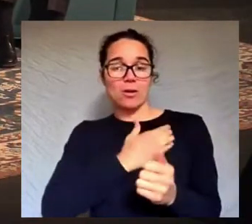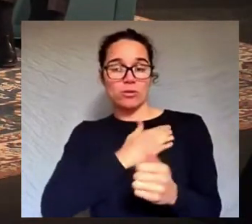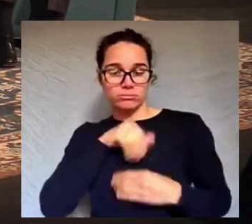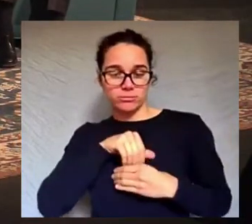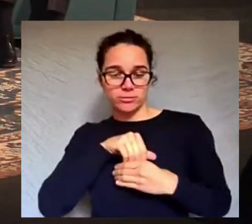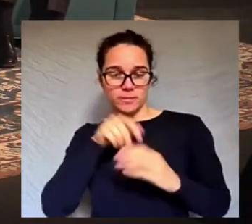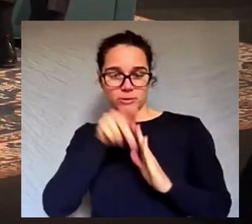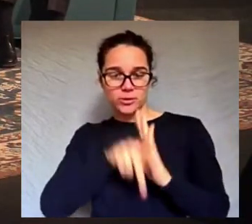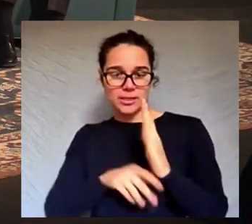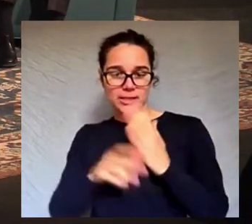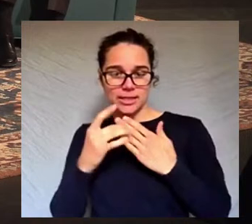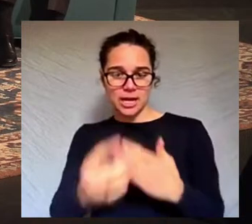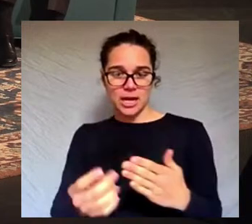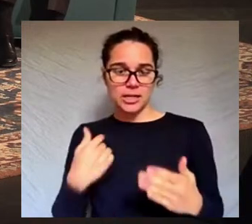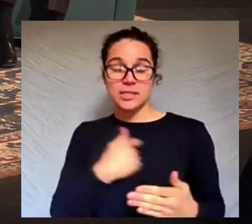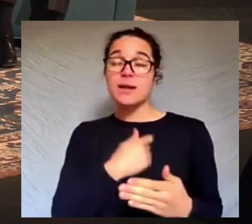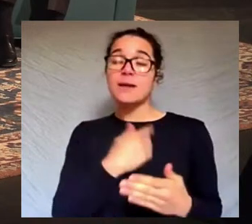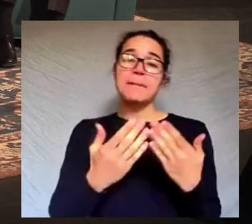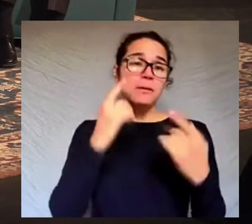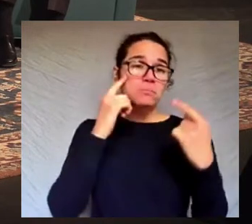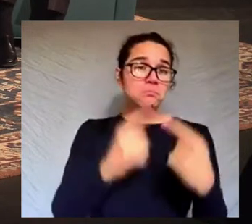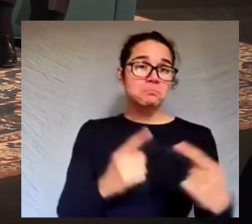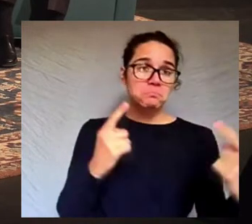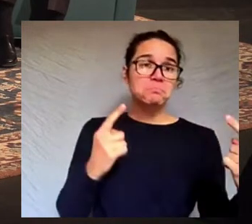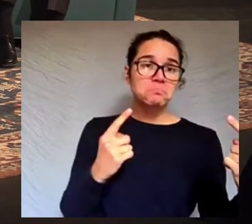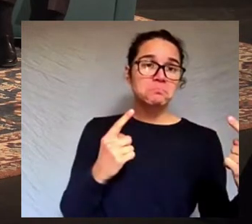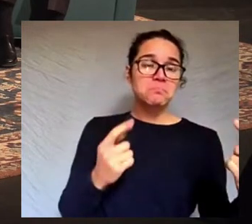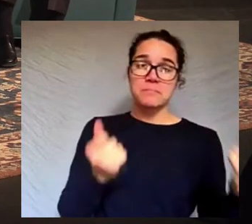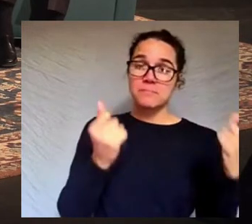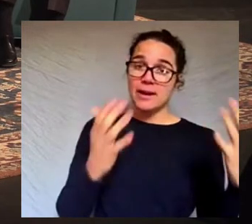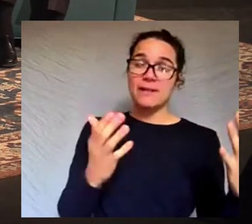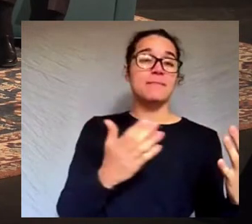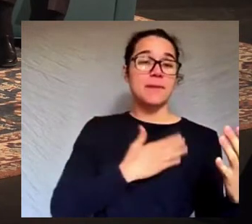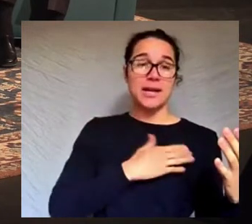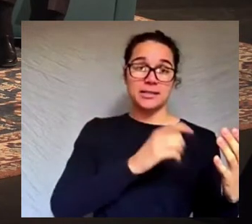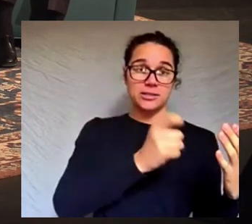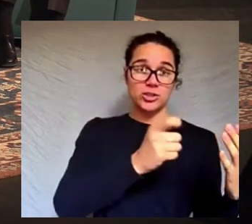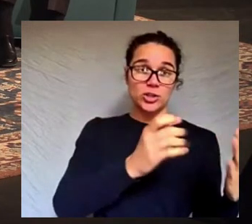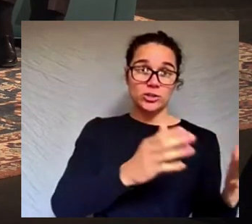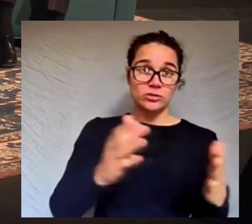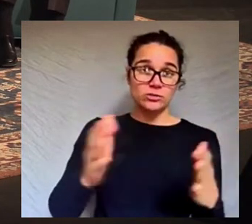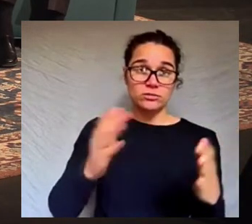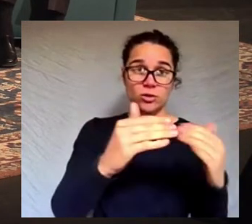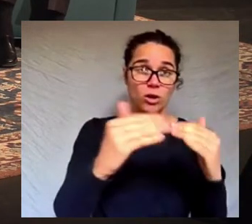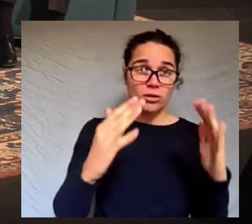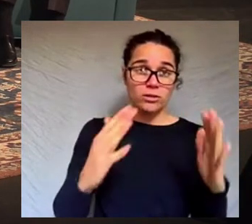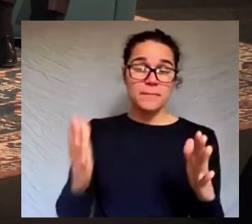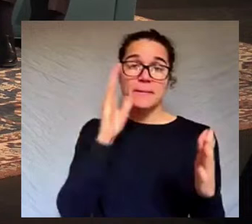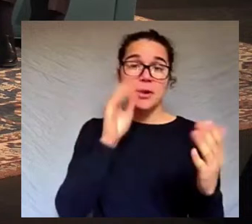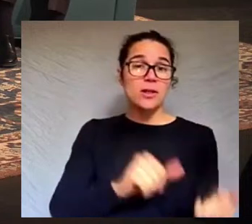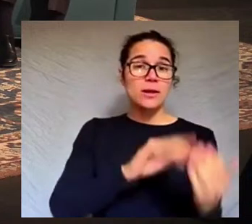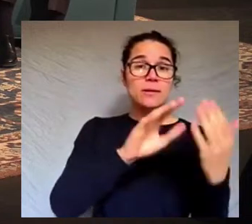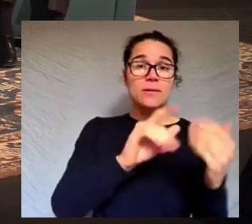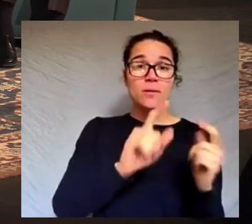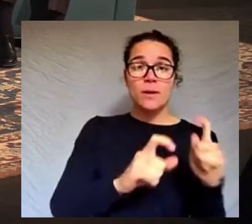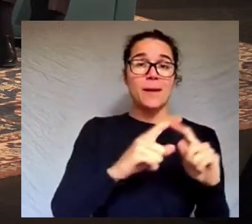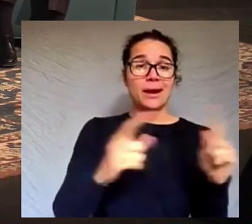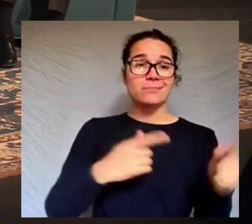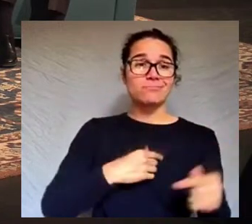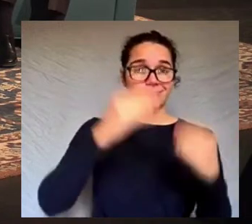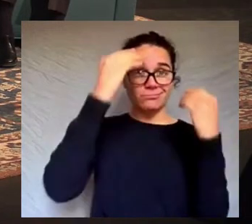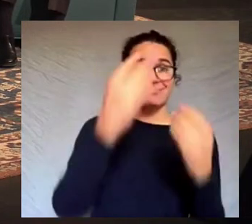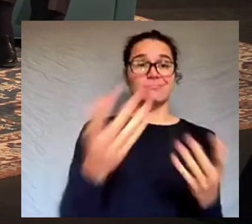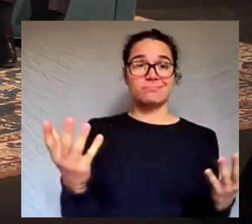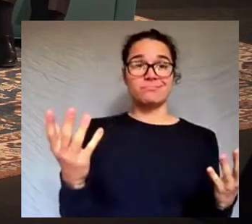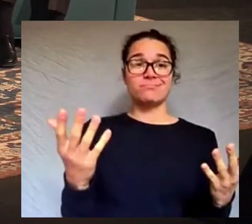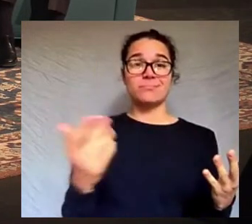may disagree with how many of my colleagues approach these questions, but I'm very vocal about that disagreement, and